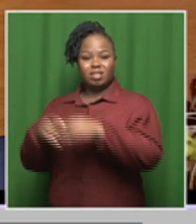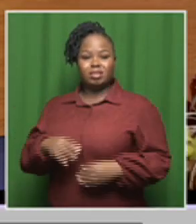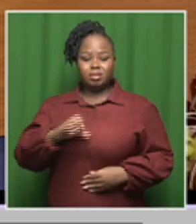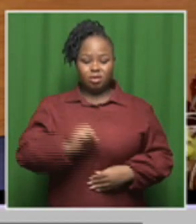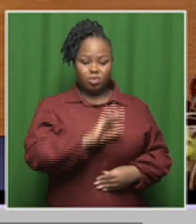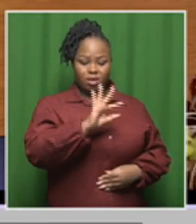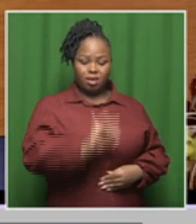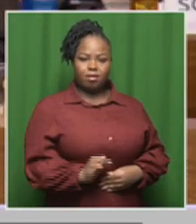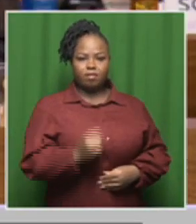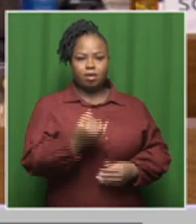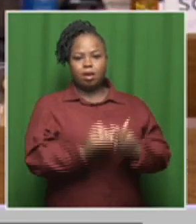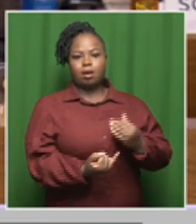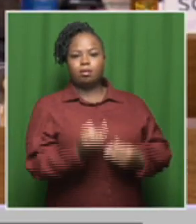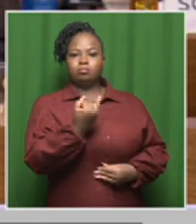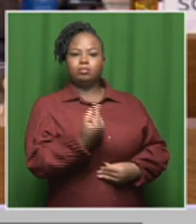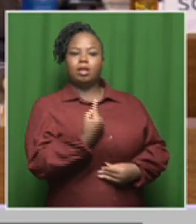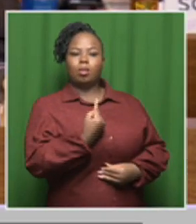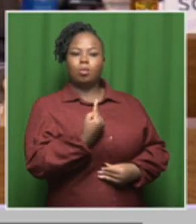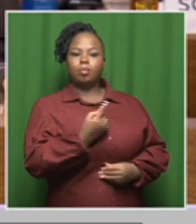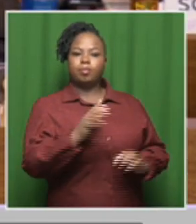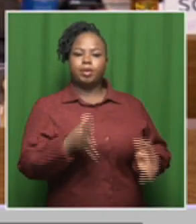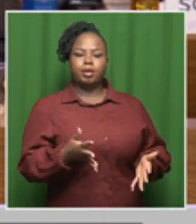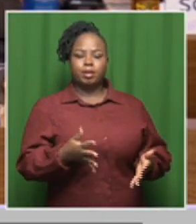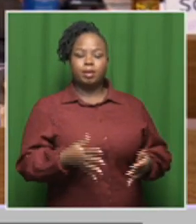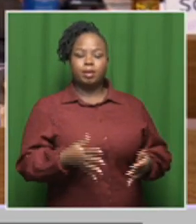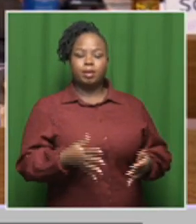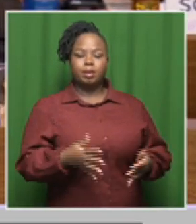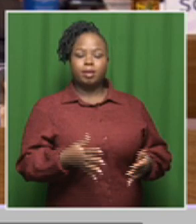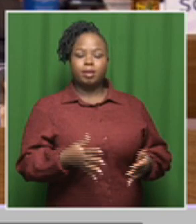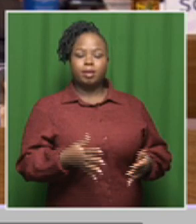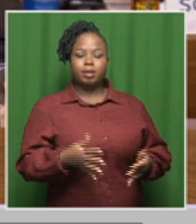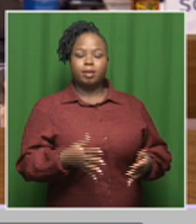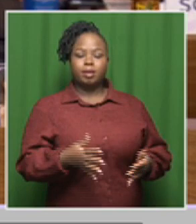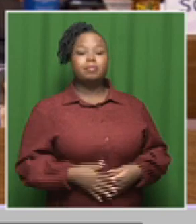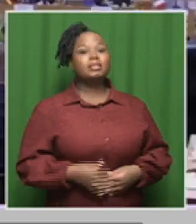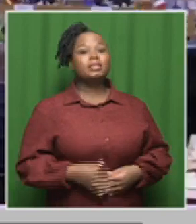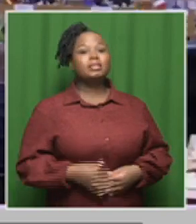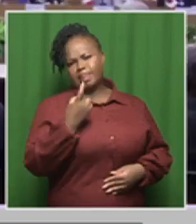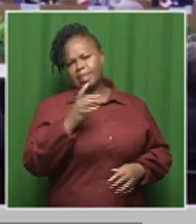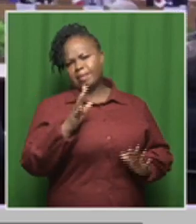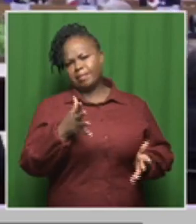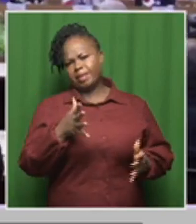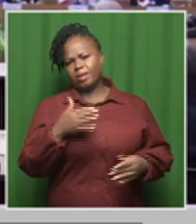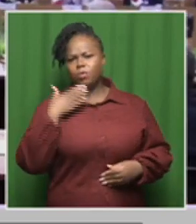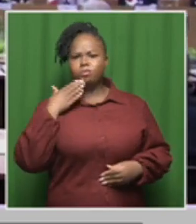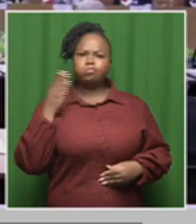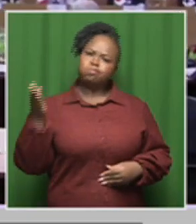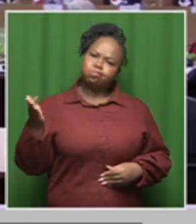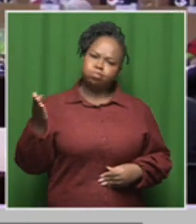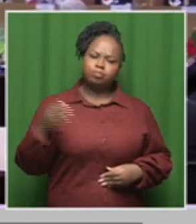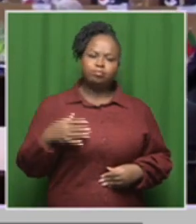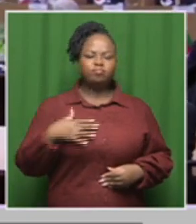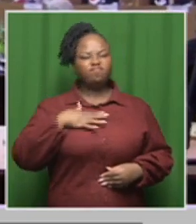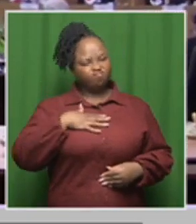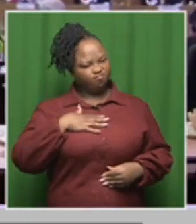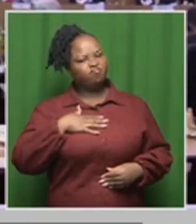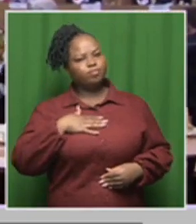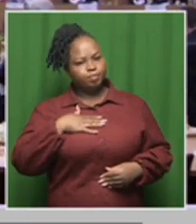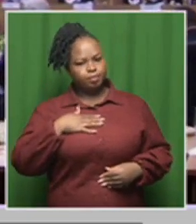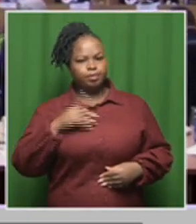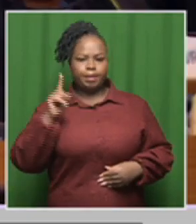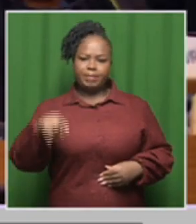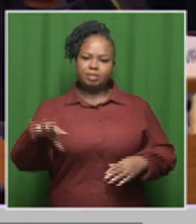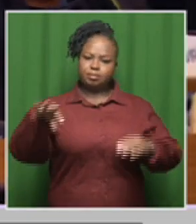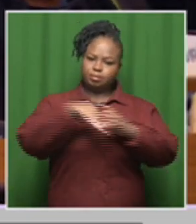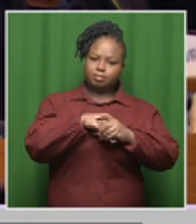only country within the group, is still the only country in the group, and therefore South Africa felt that in